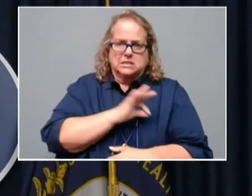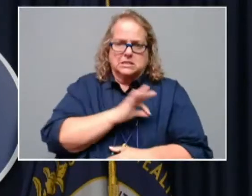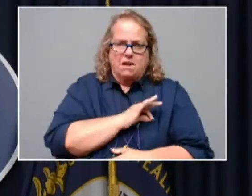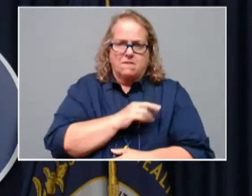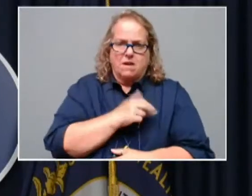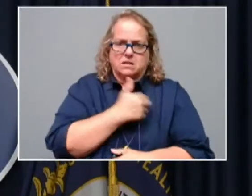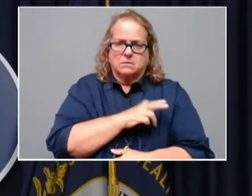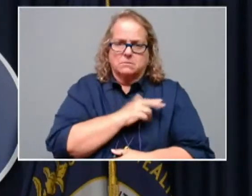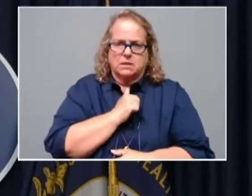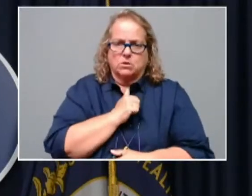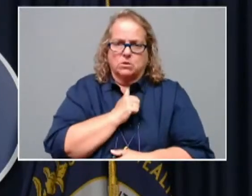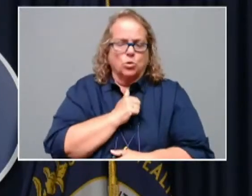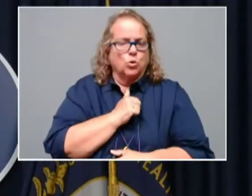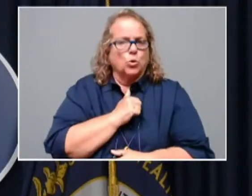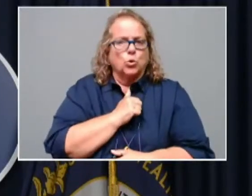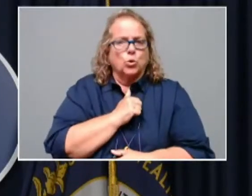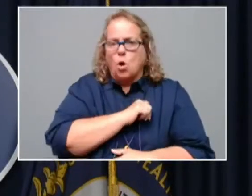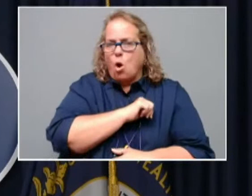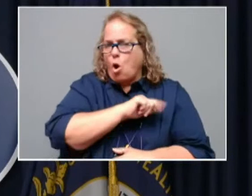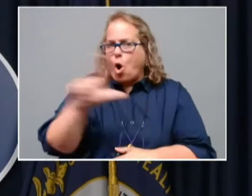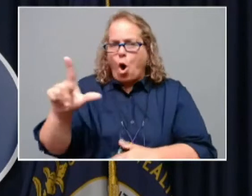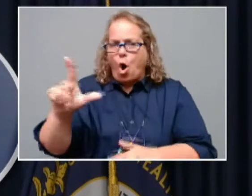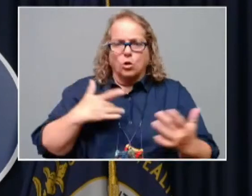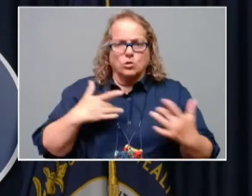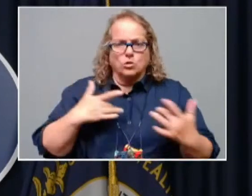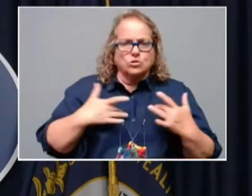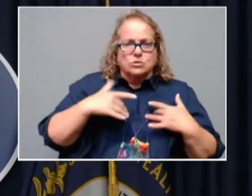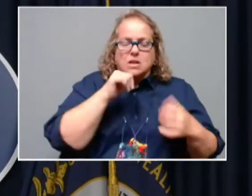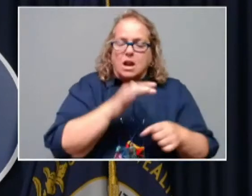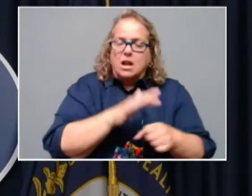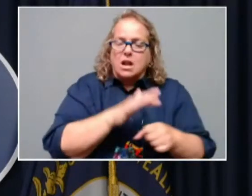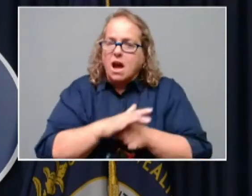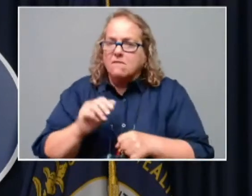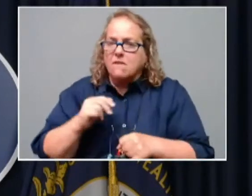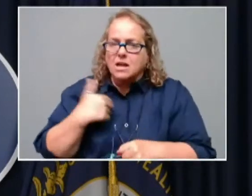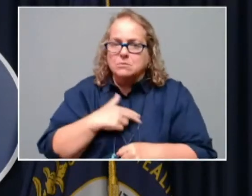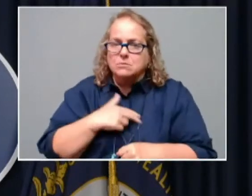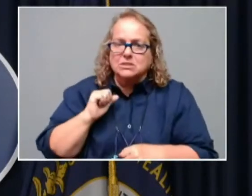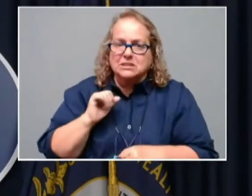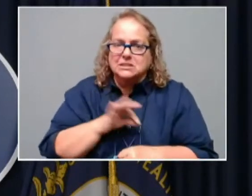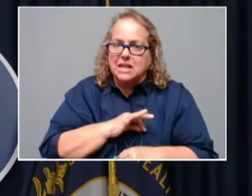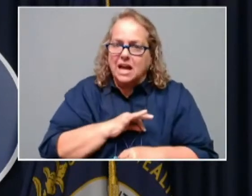hospital staffing, and then some new concern about testing supplies.